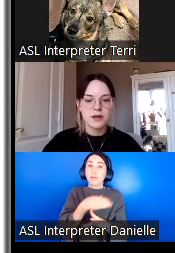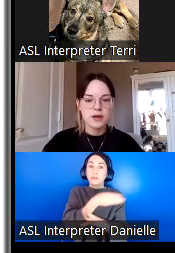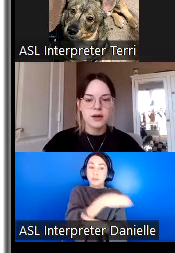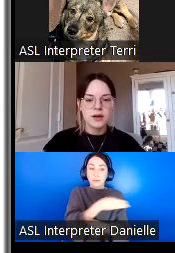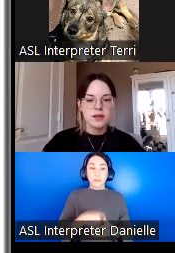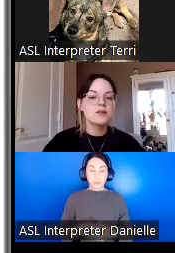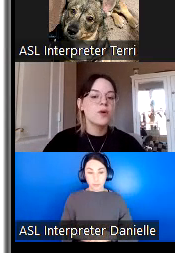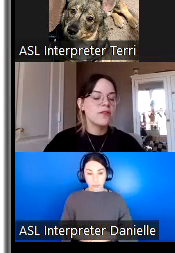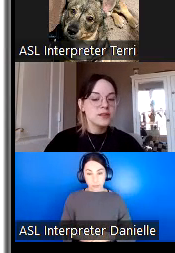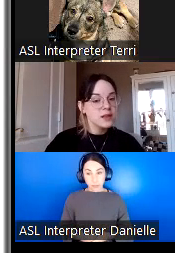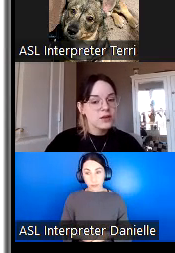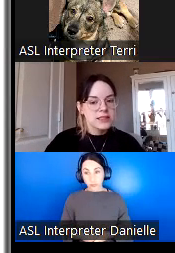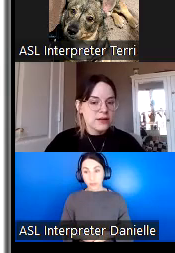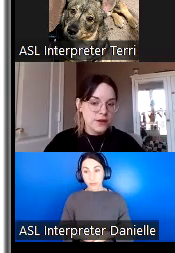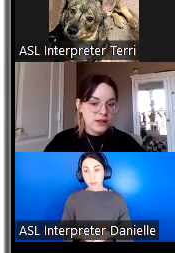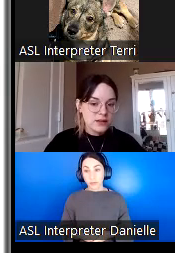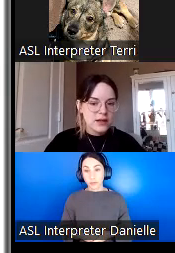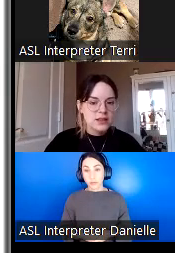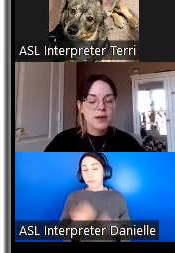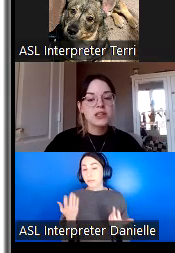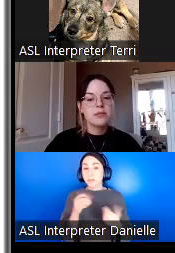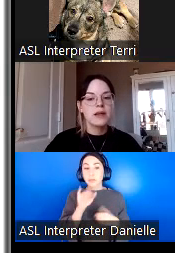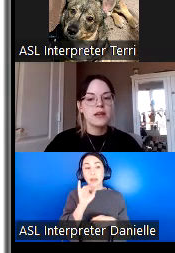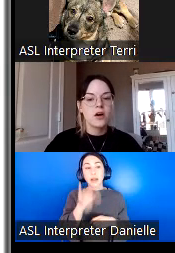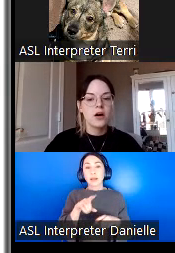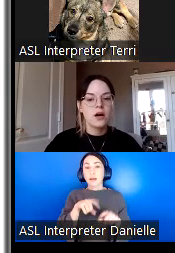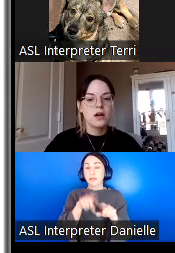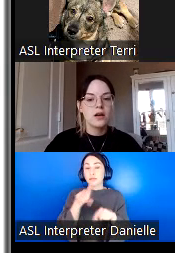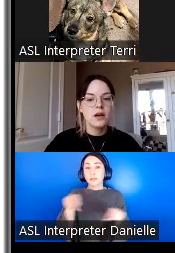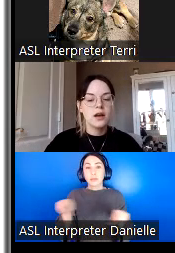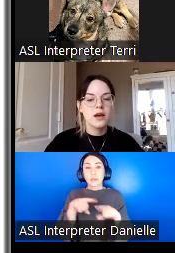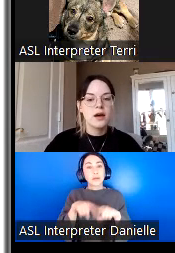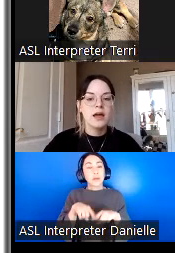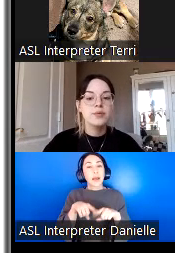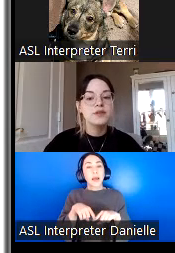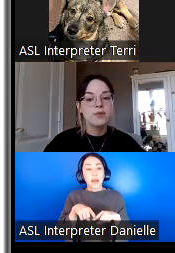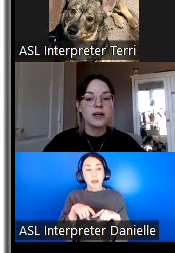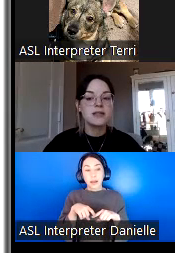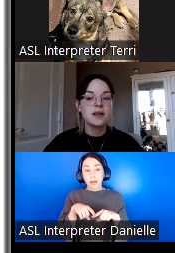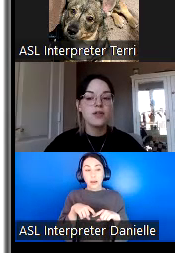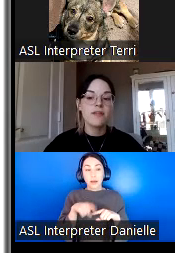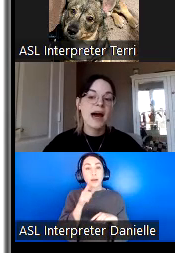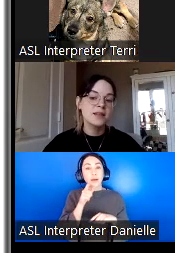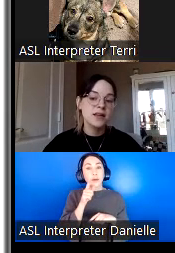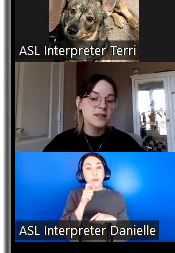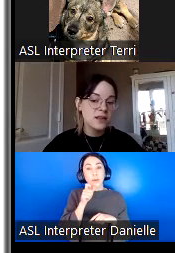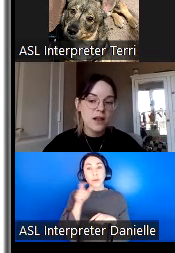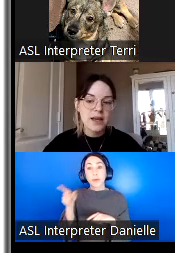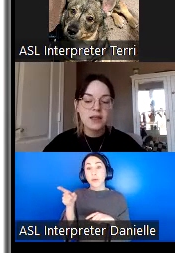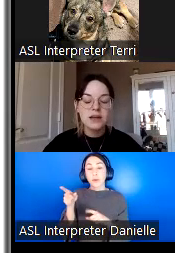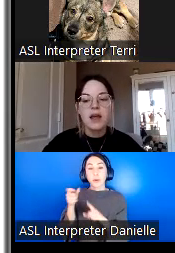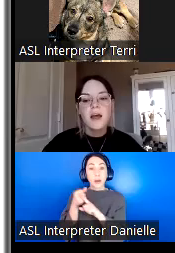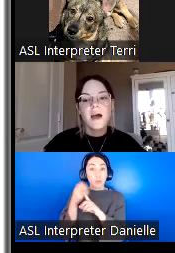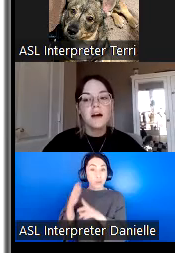discussions. These will obviously look different, especially depending on an abusive party's level of access